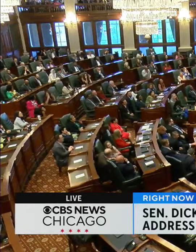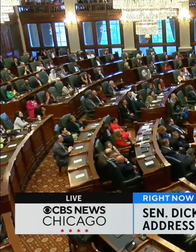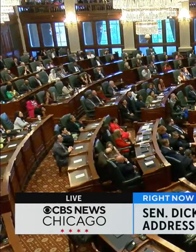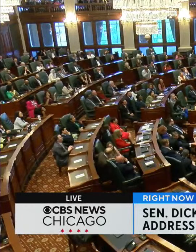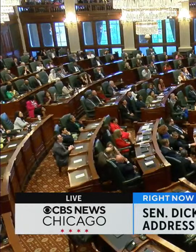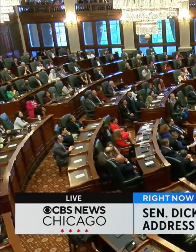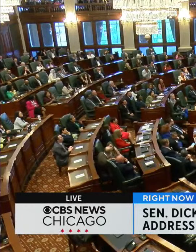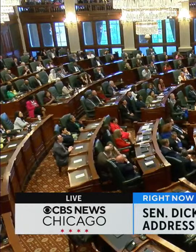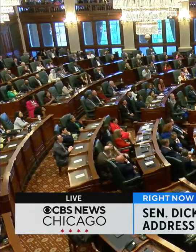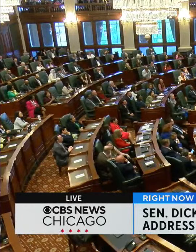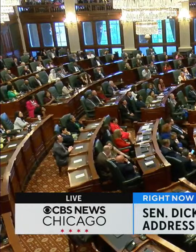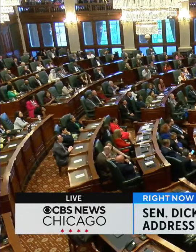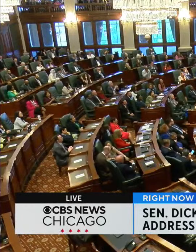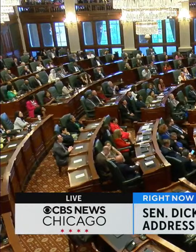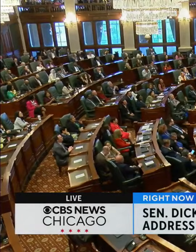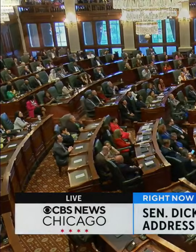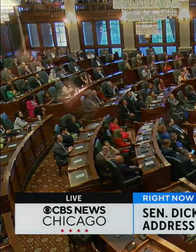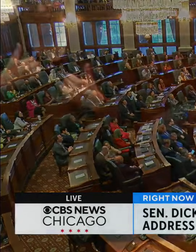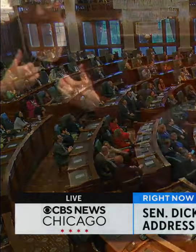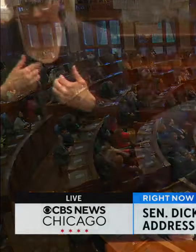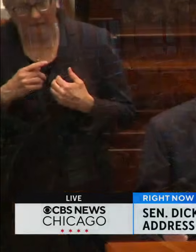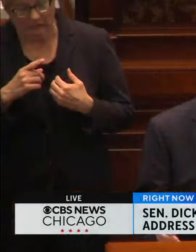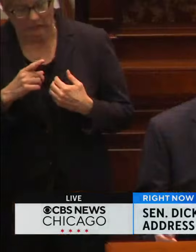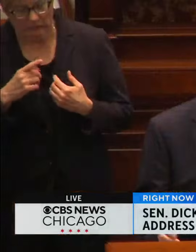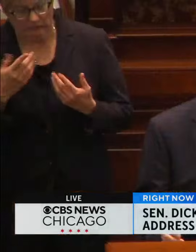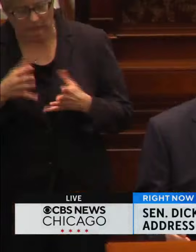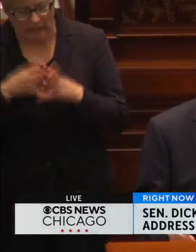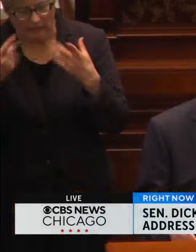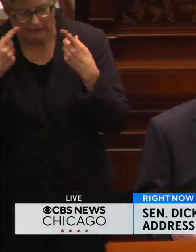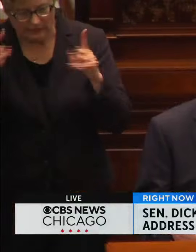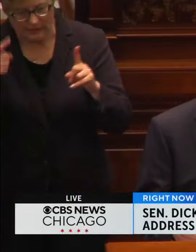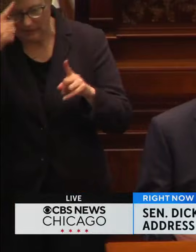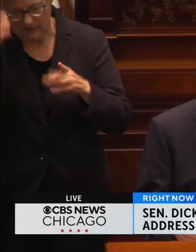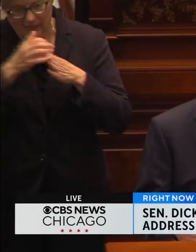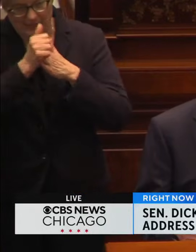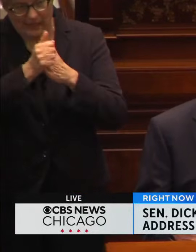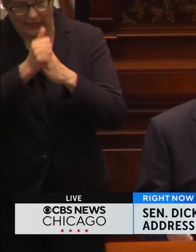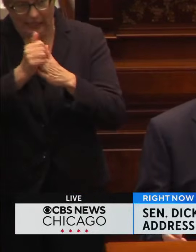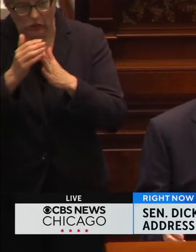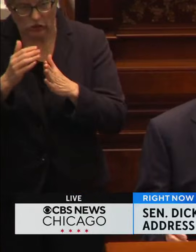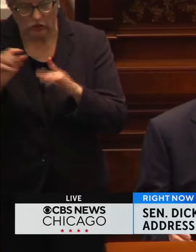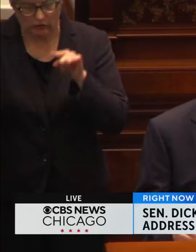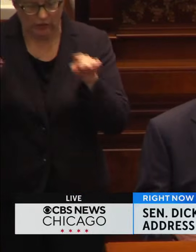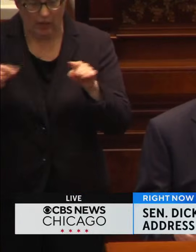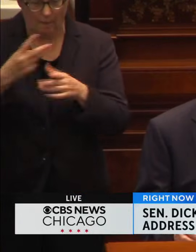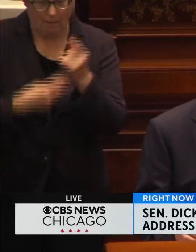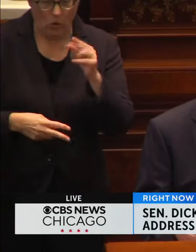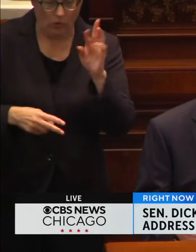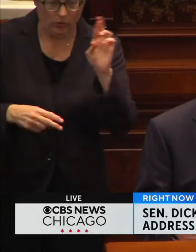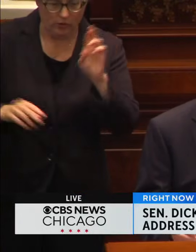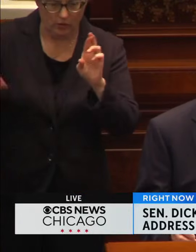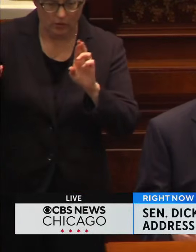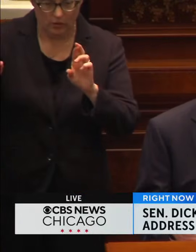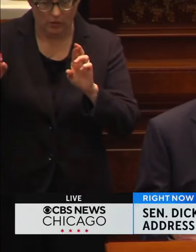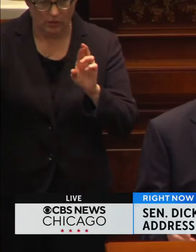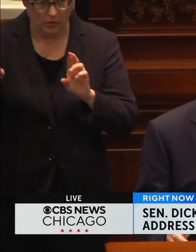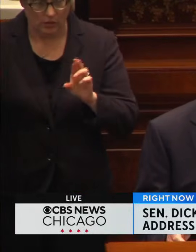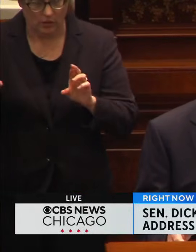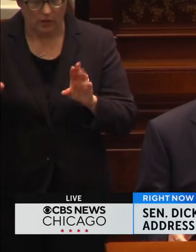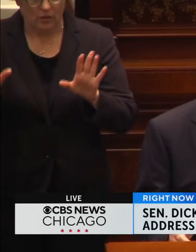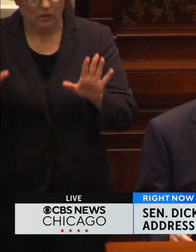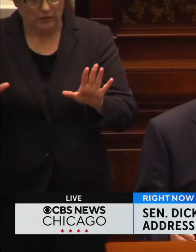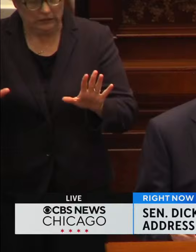I didn't have much of a chance. The leadership on both parties opposed me. But by several political quirks, I actually got my amendment to the